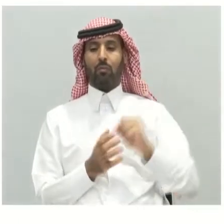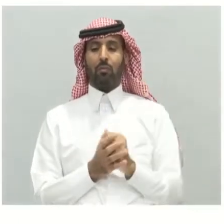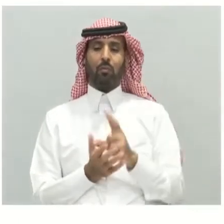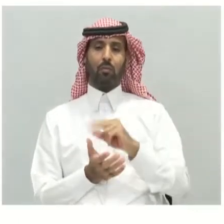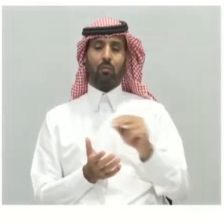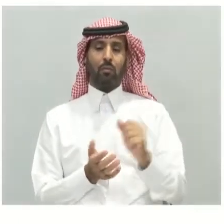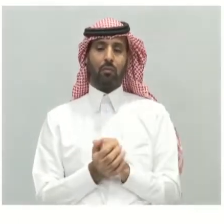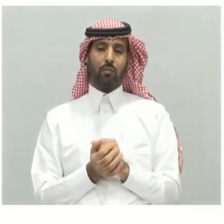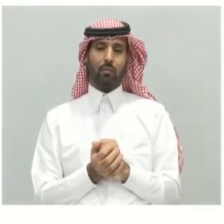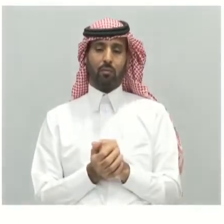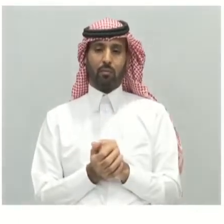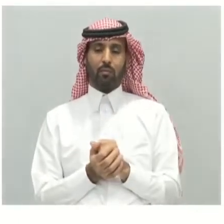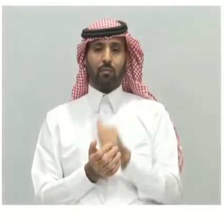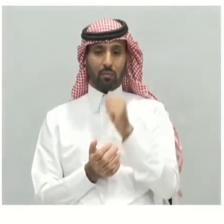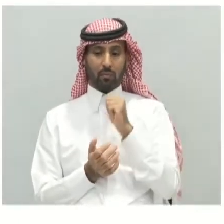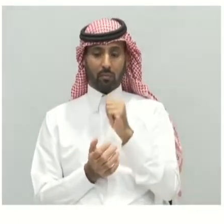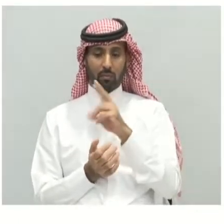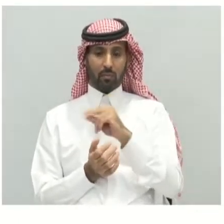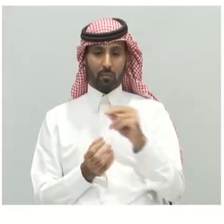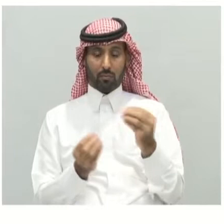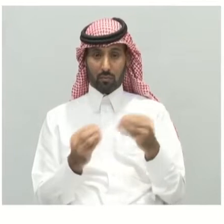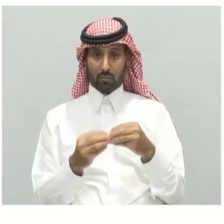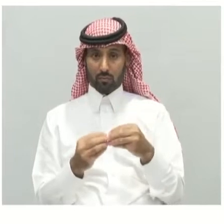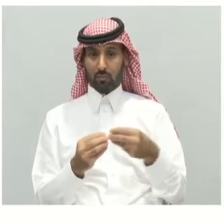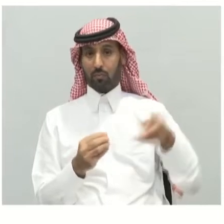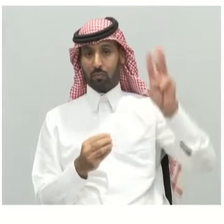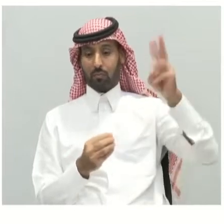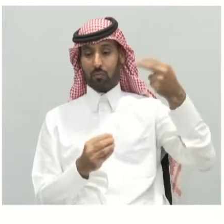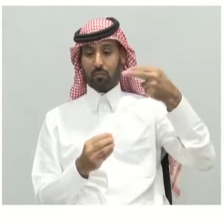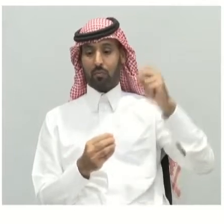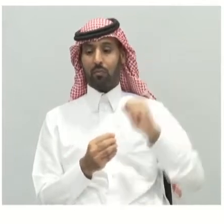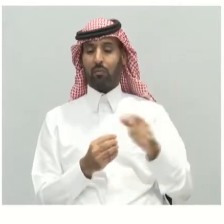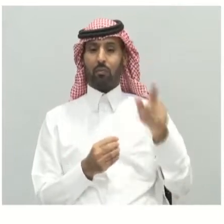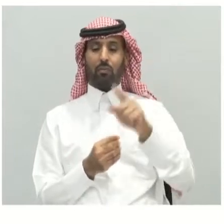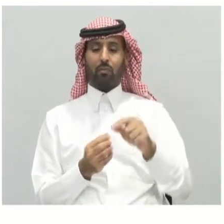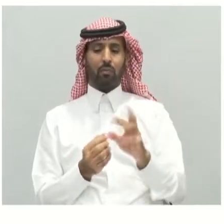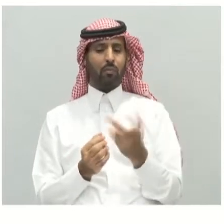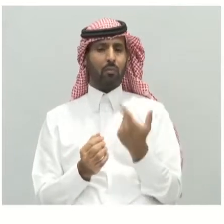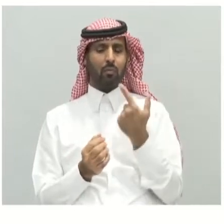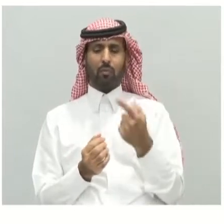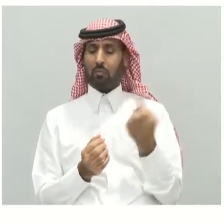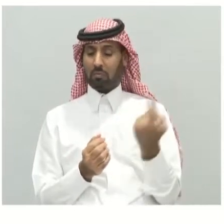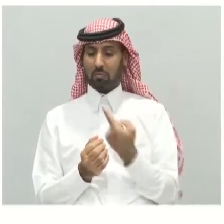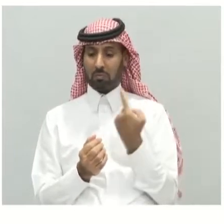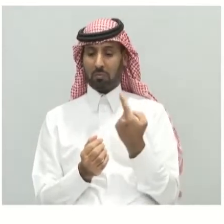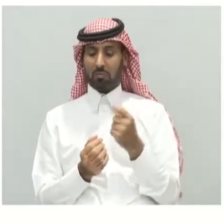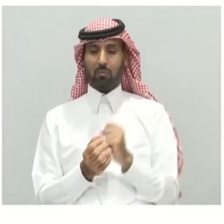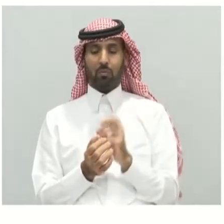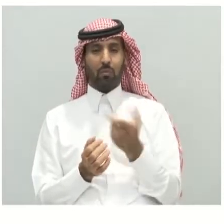negative. Okay? With WH questions, like what, where, when,